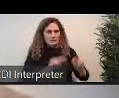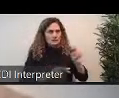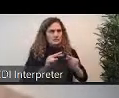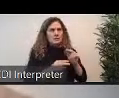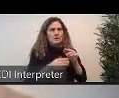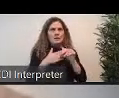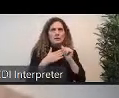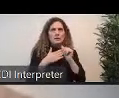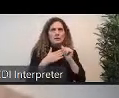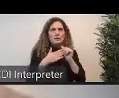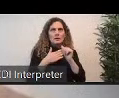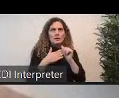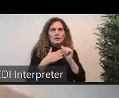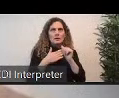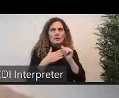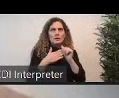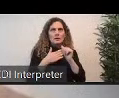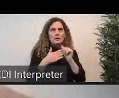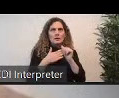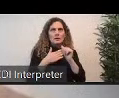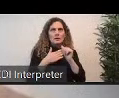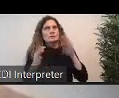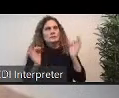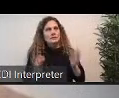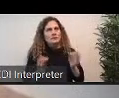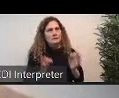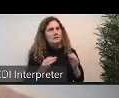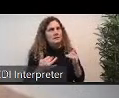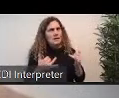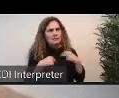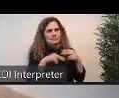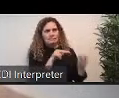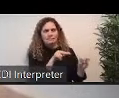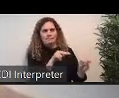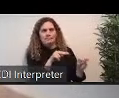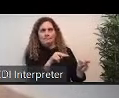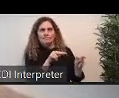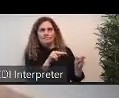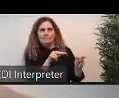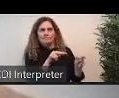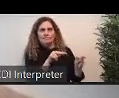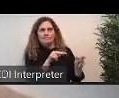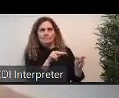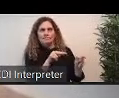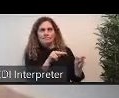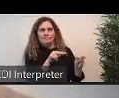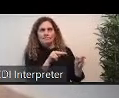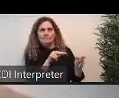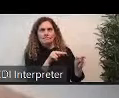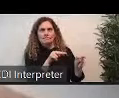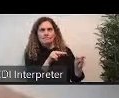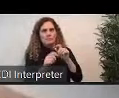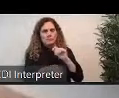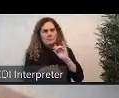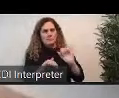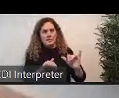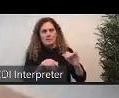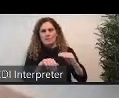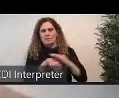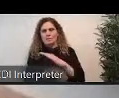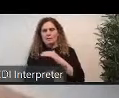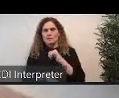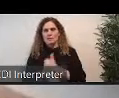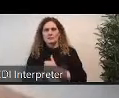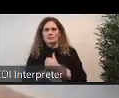become absolutely a space where we look to say, how do we then move forward as safely as possible, understanding